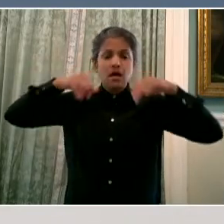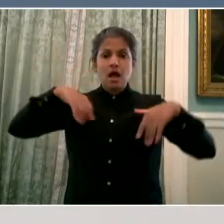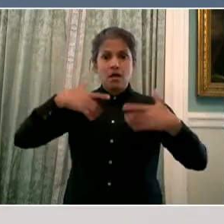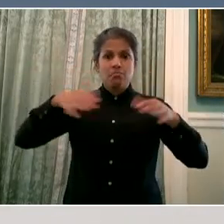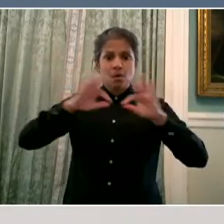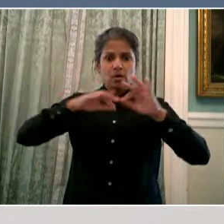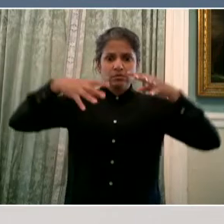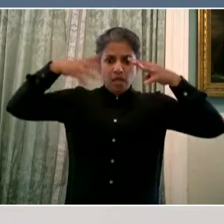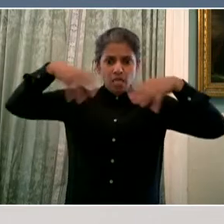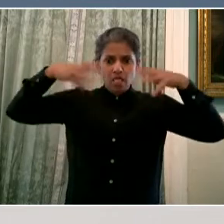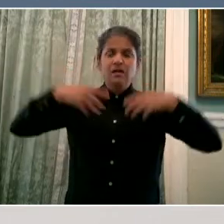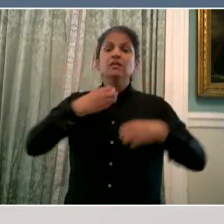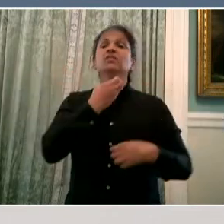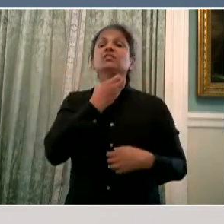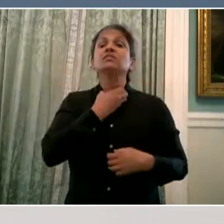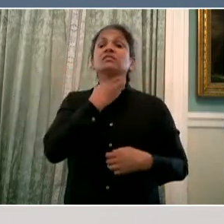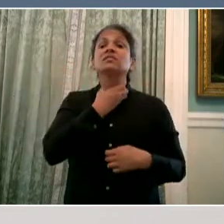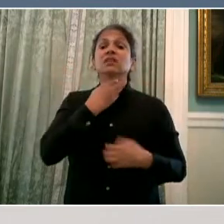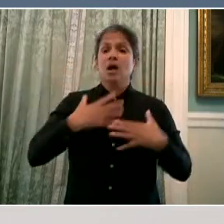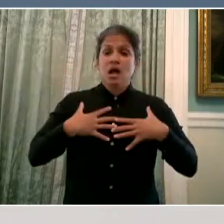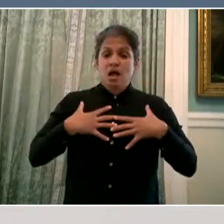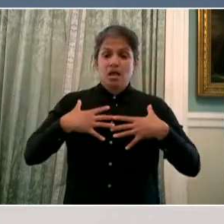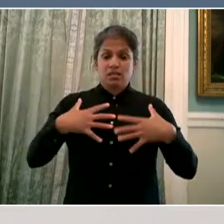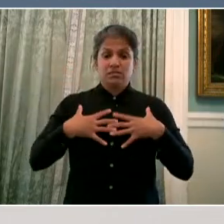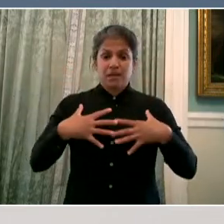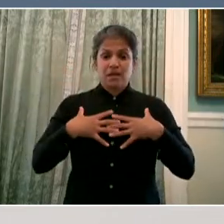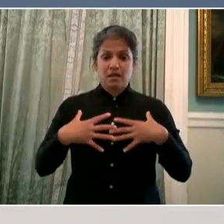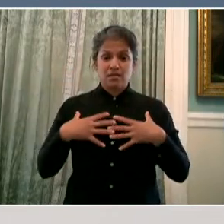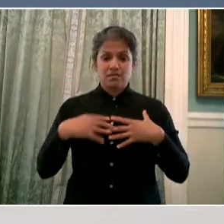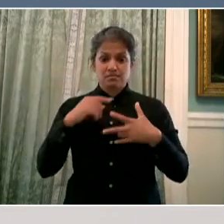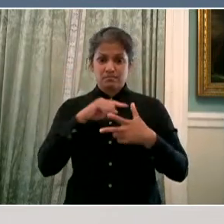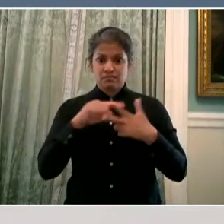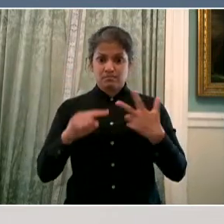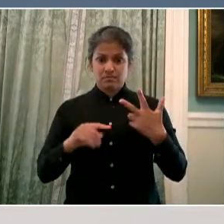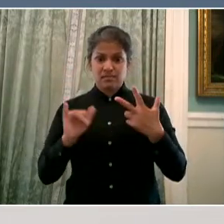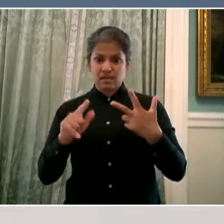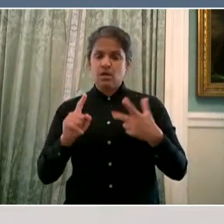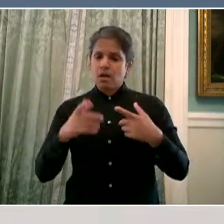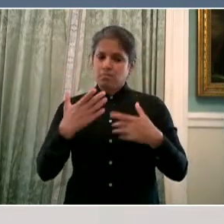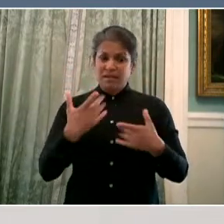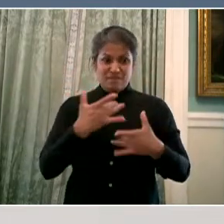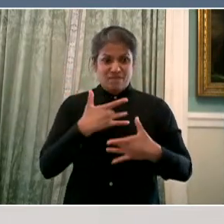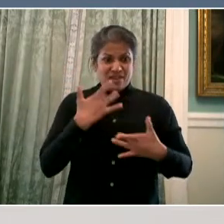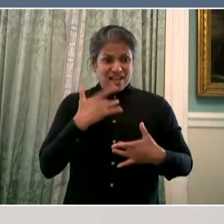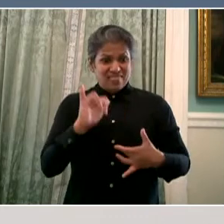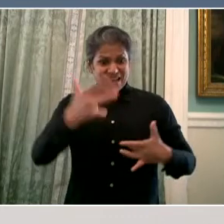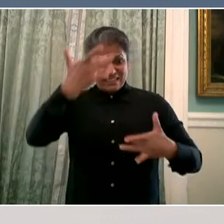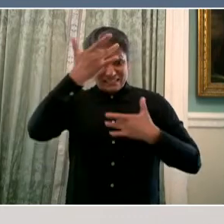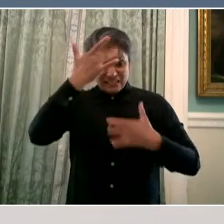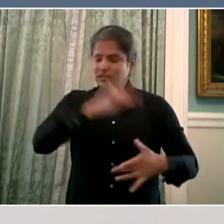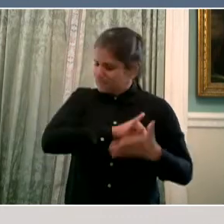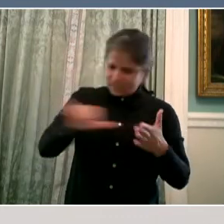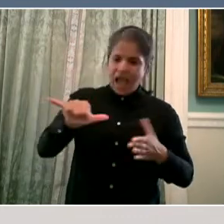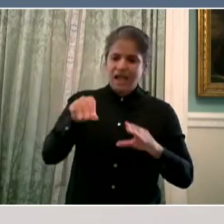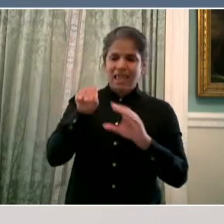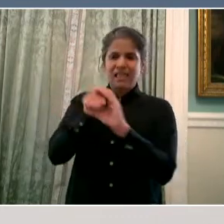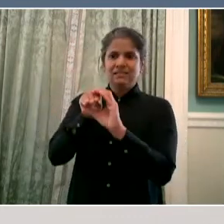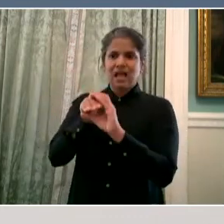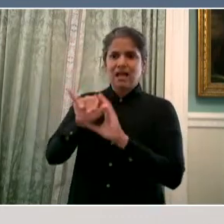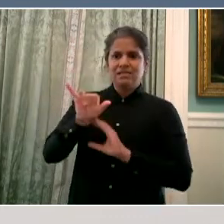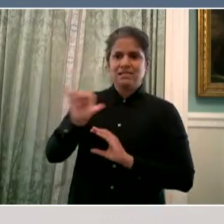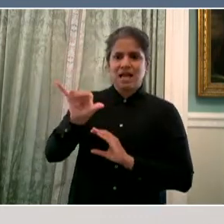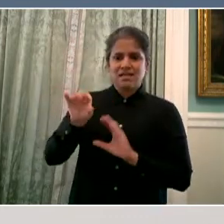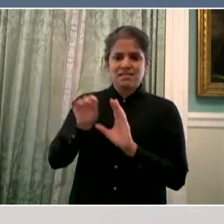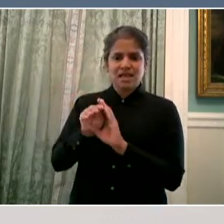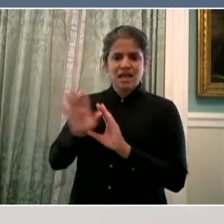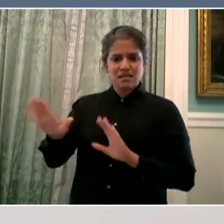symptoms. If you are a vulnerable person, if you have a medical comorbidity like lung disease, heart disease, if you're at